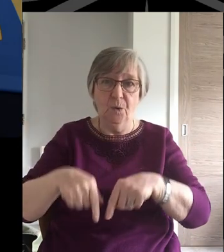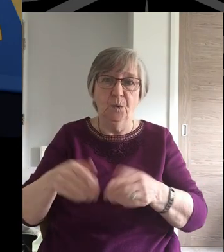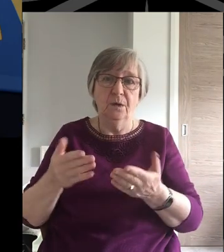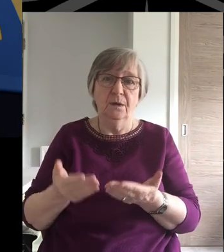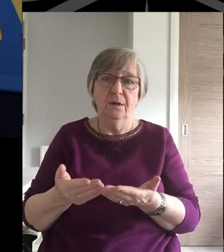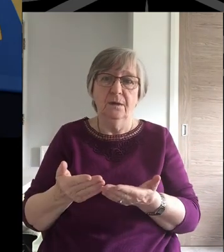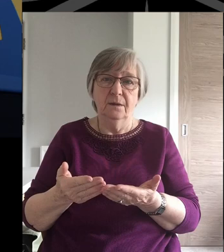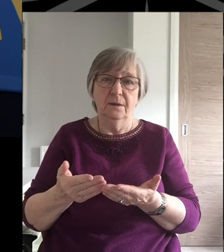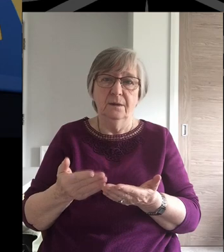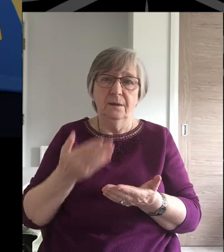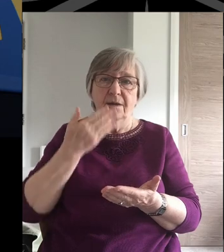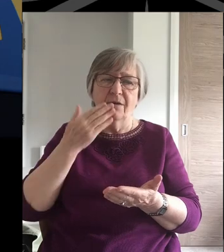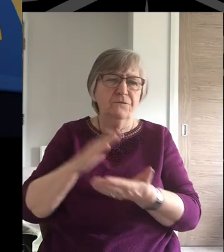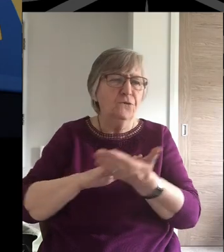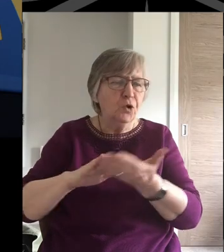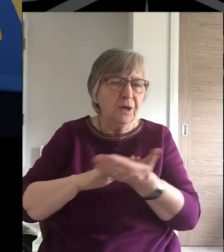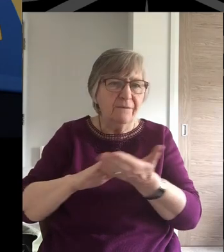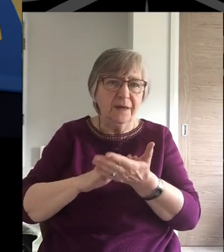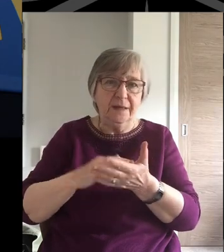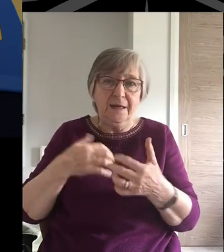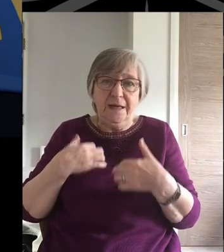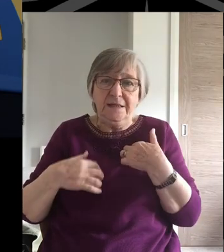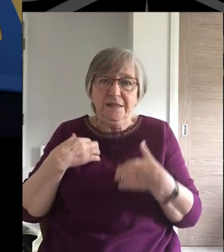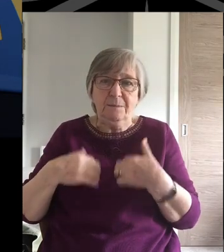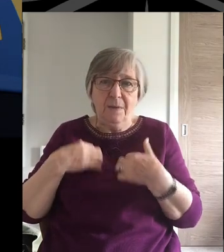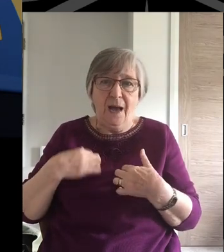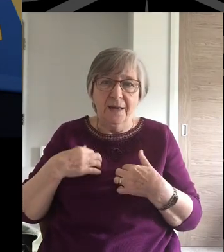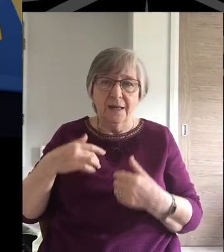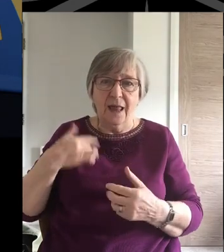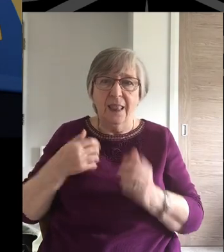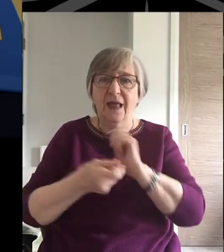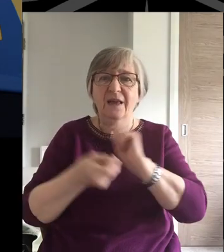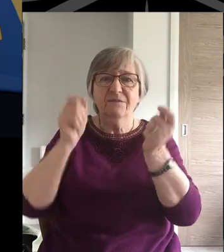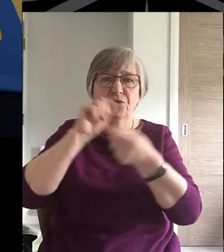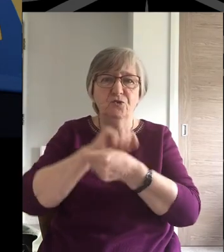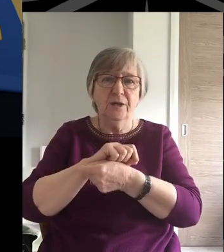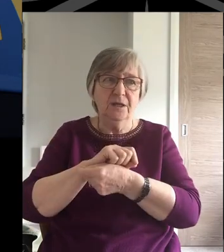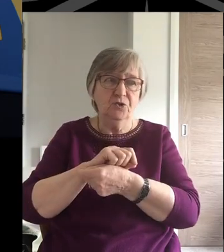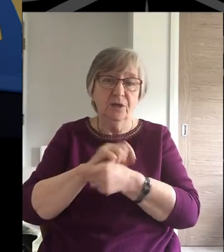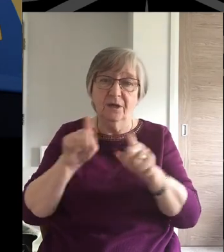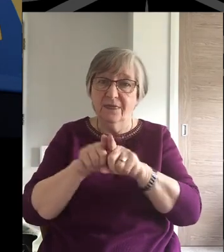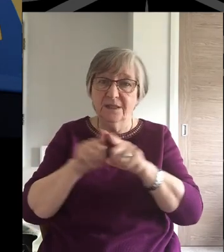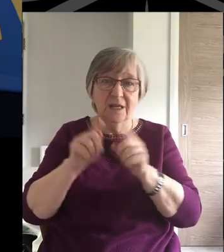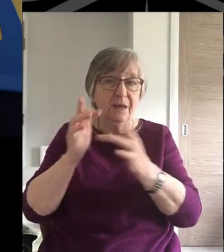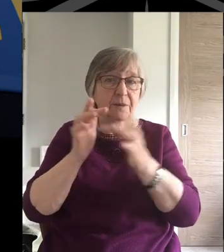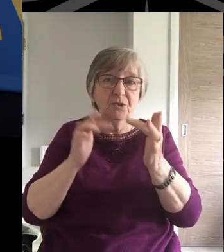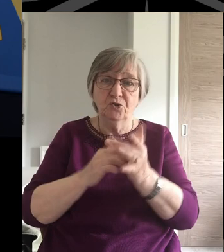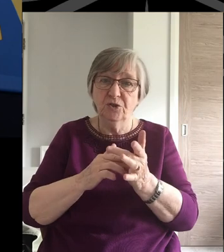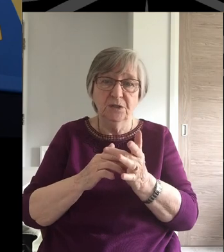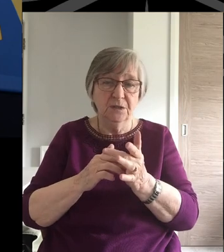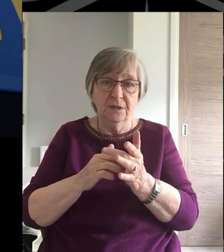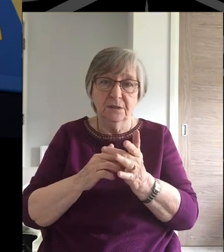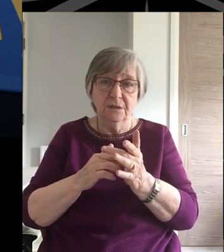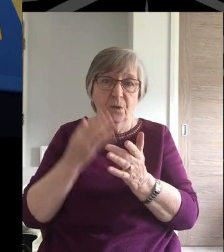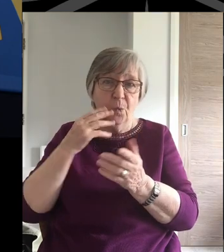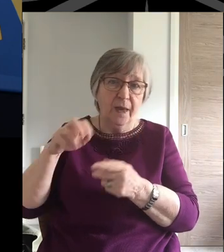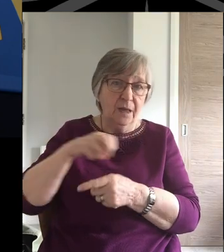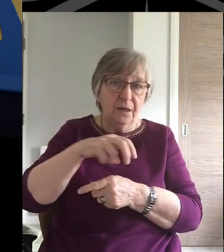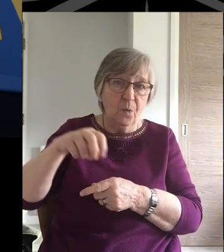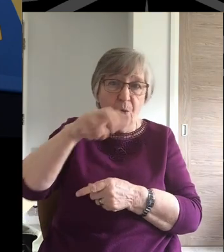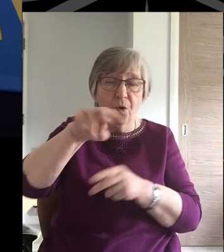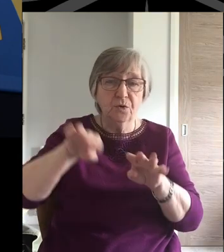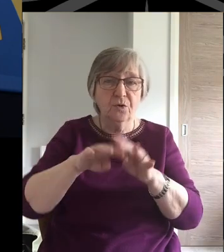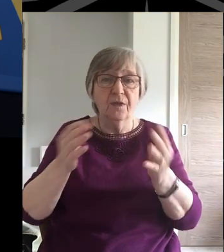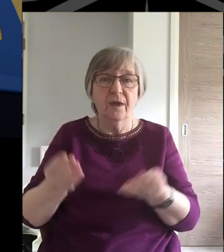The kind of forgiving, inspiring, life-transforming life that he was living himself with the disciples as he went around